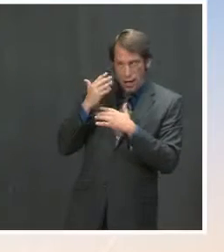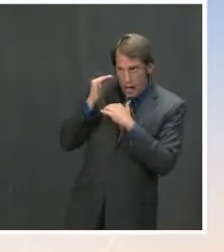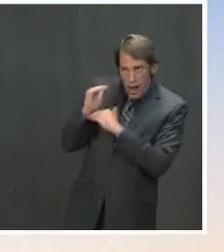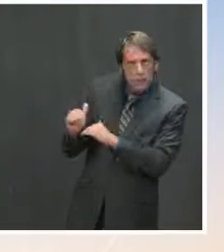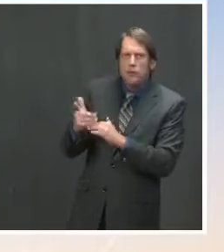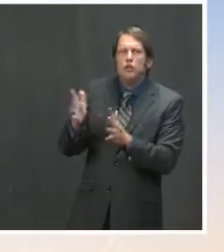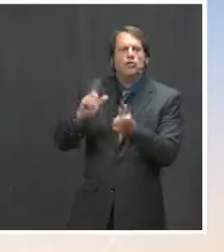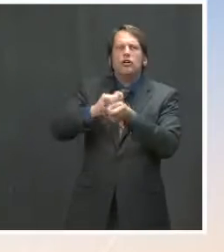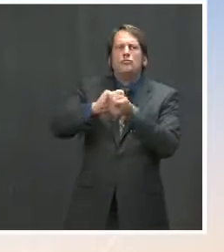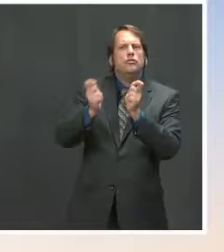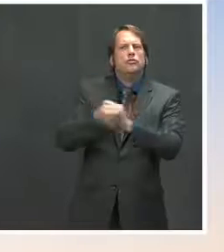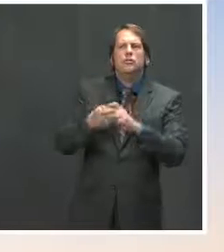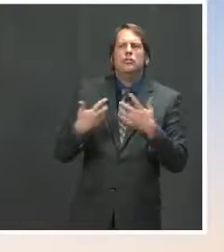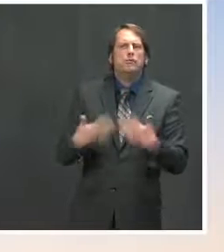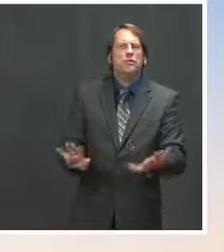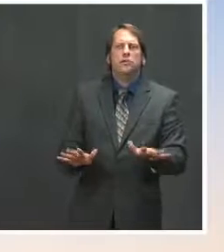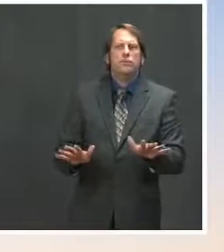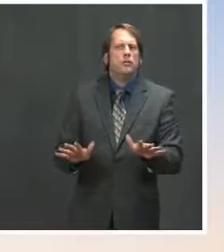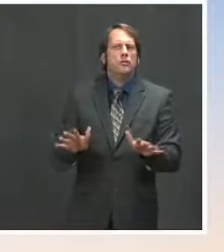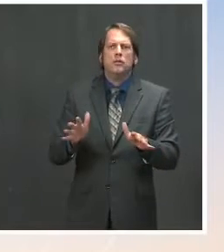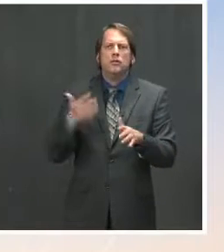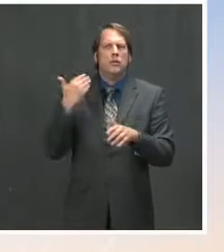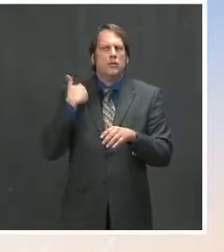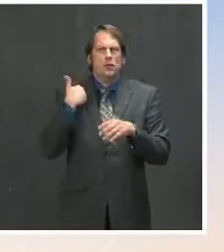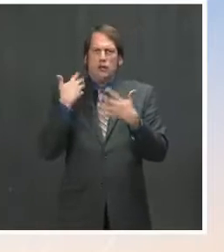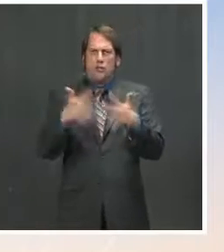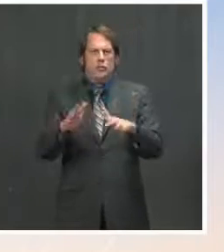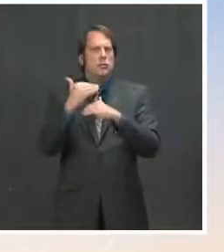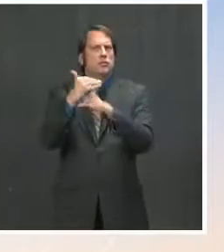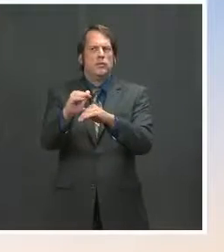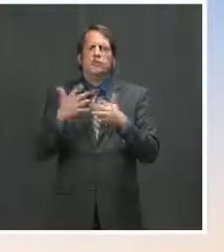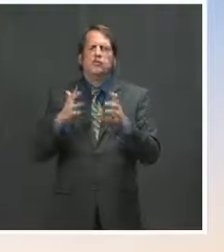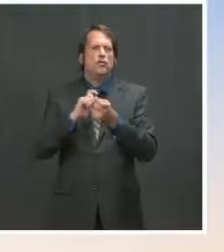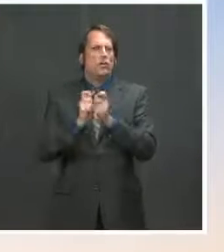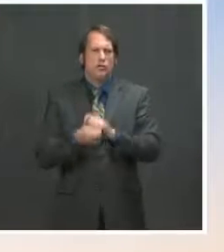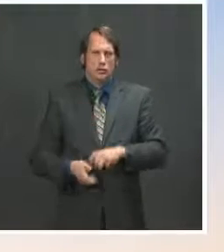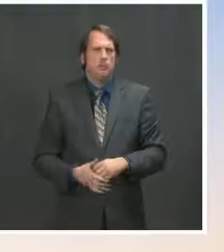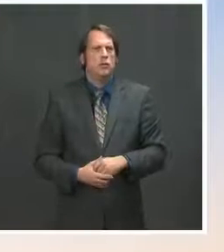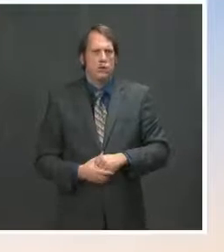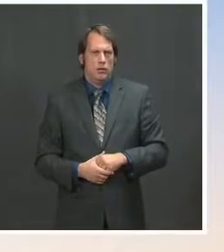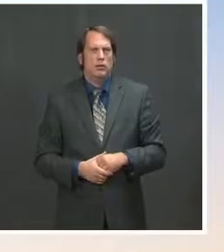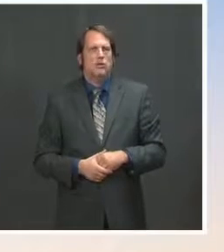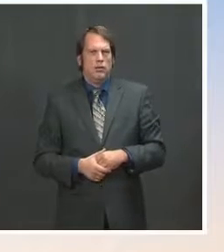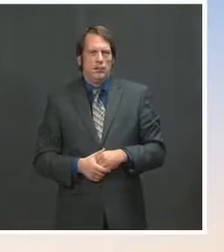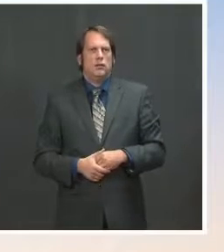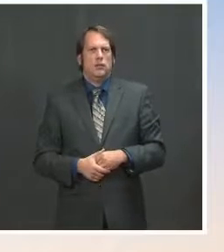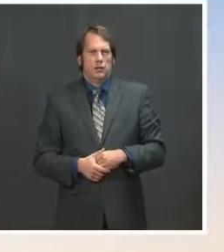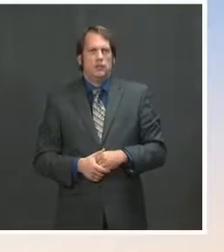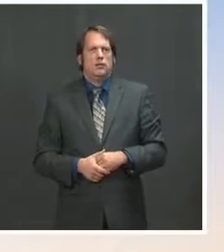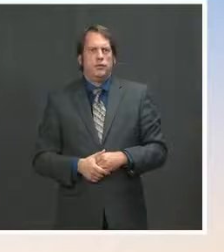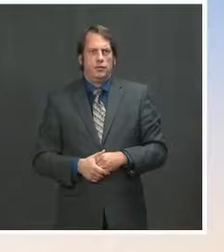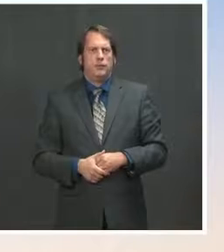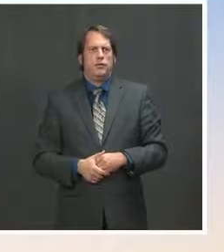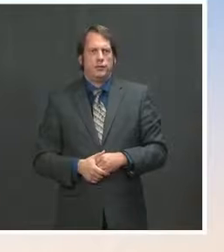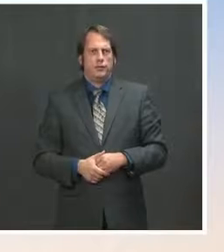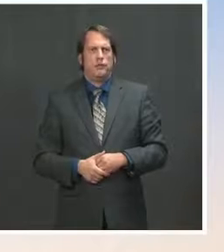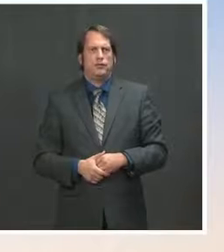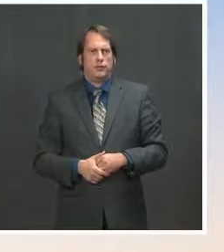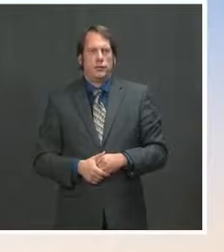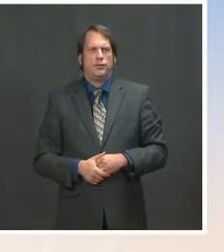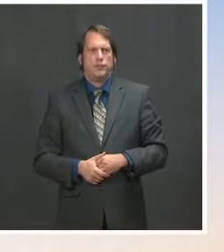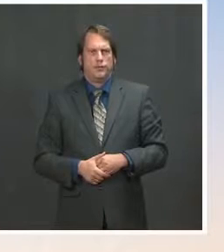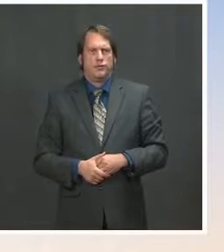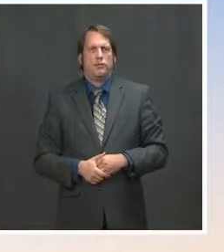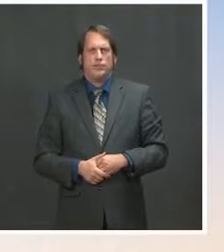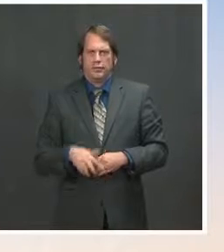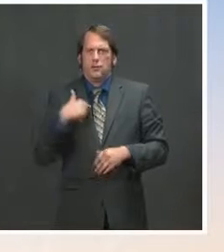number was always going to be, we made, as I said in response to Nancy's question, we knew it was an aspirational big goal when we set it. It was going